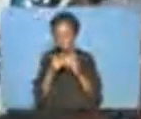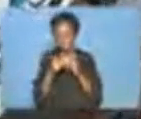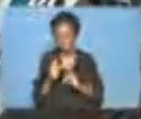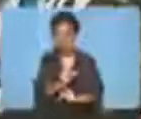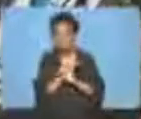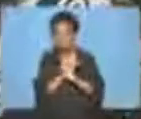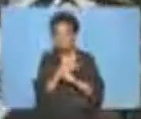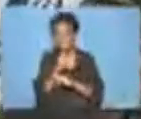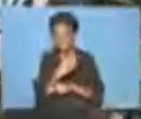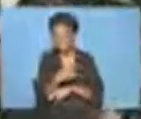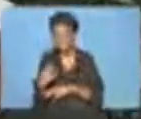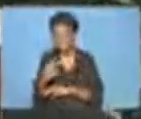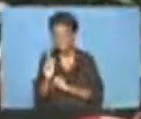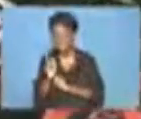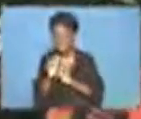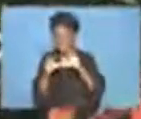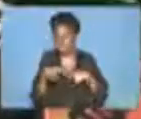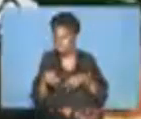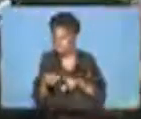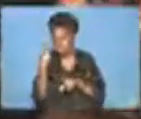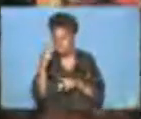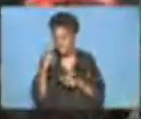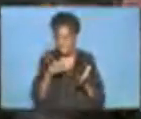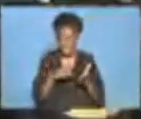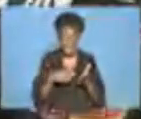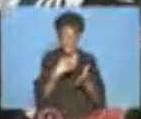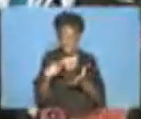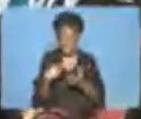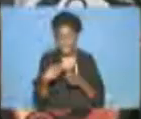where people can go to get counseling and shelter, etc. So, of course, yeah, by all means.